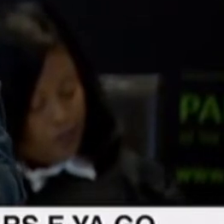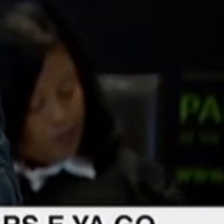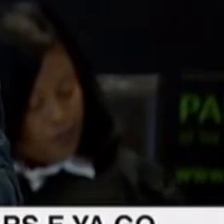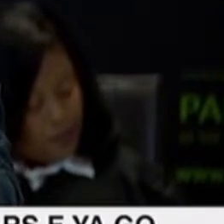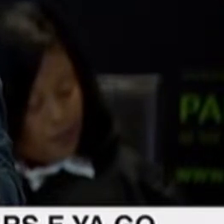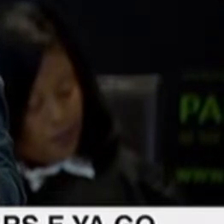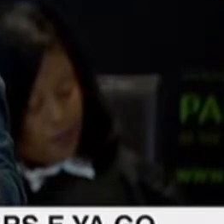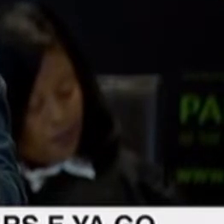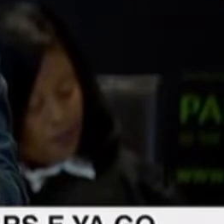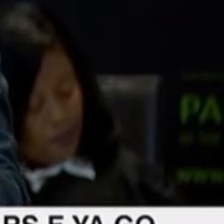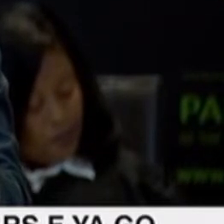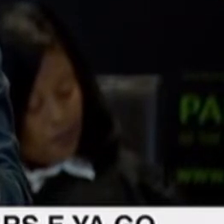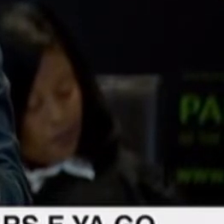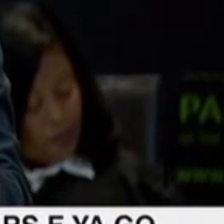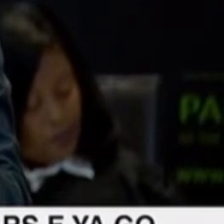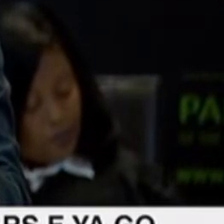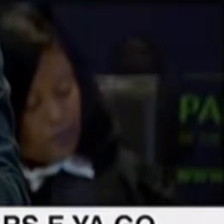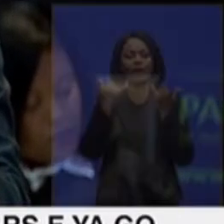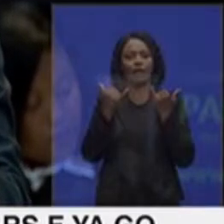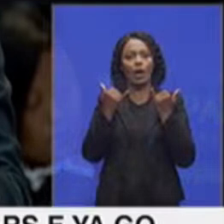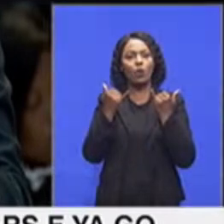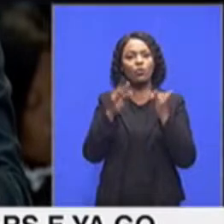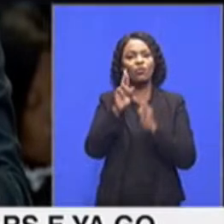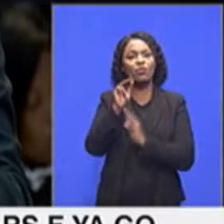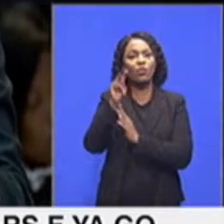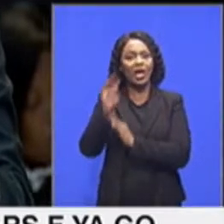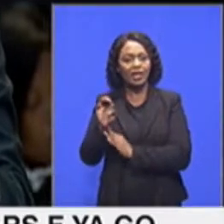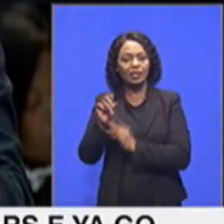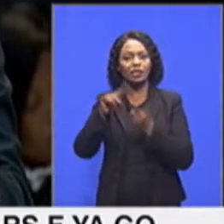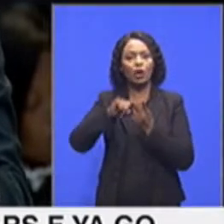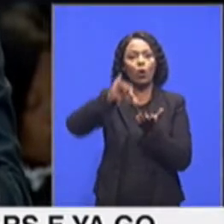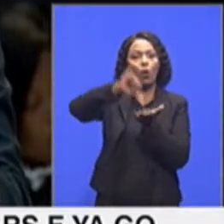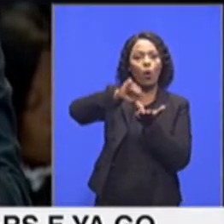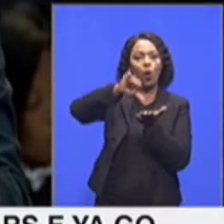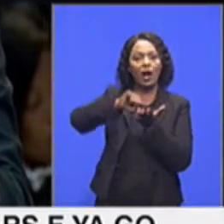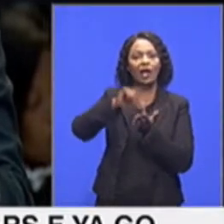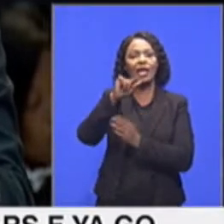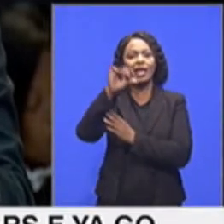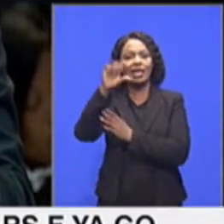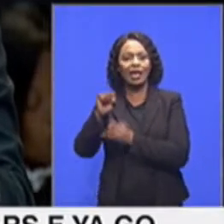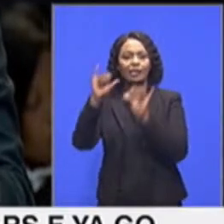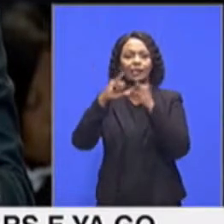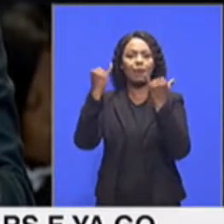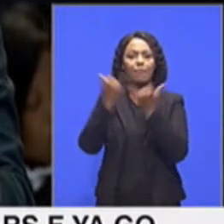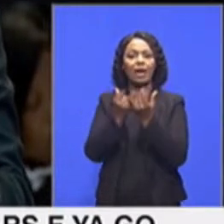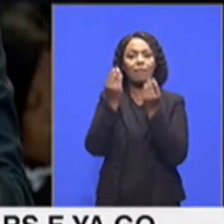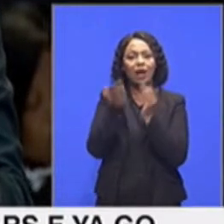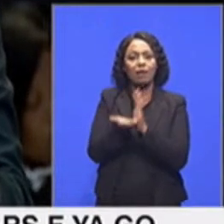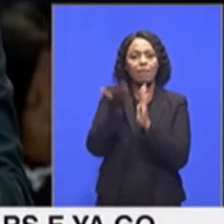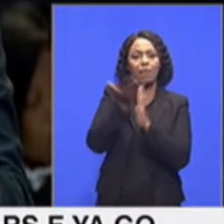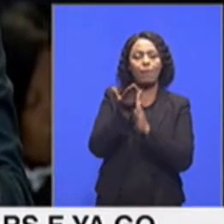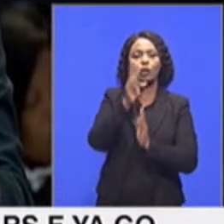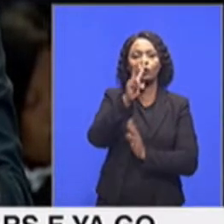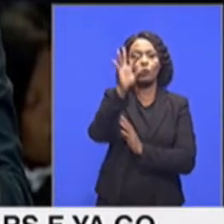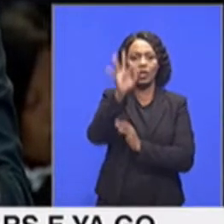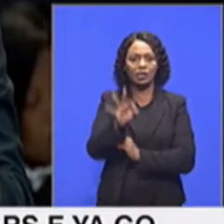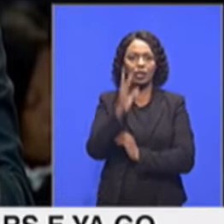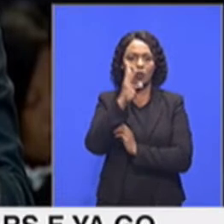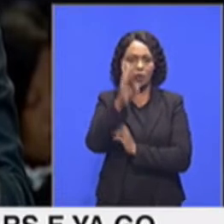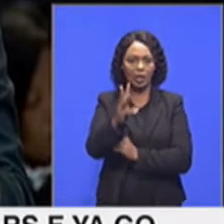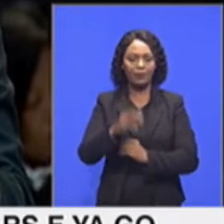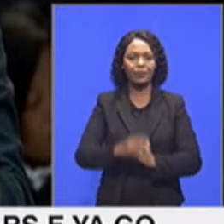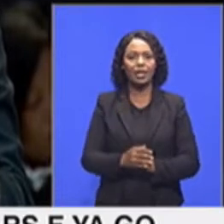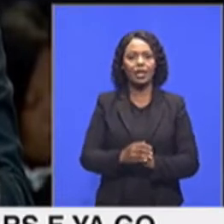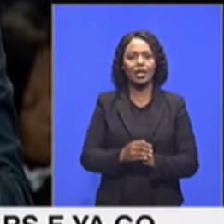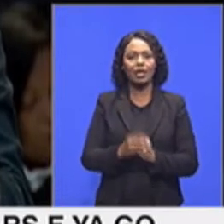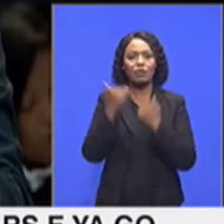minimum royalty rate for oil and gas companies will be increased to 2%. The maximum rate